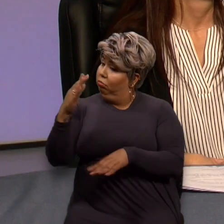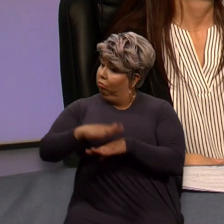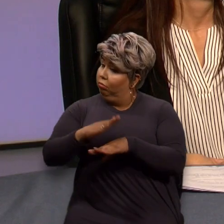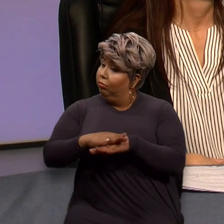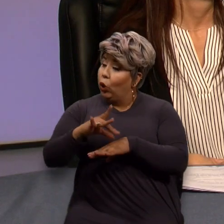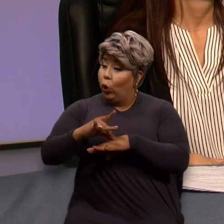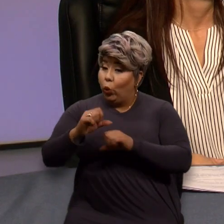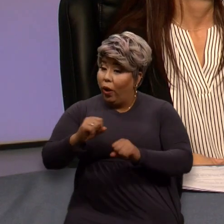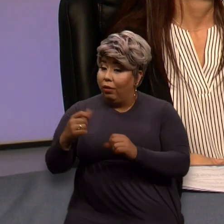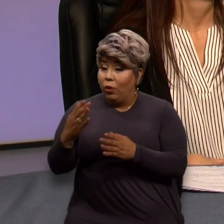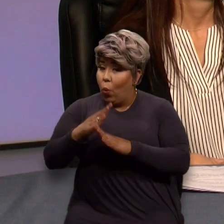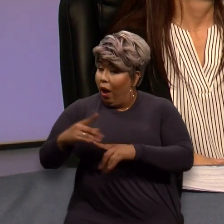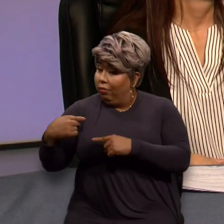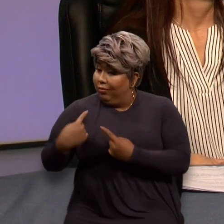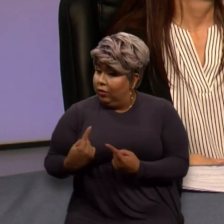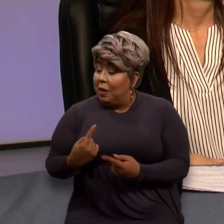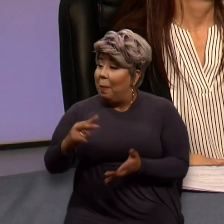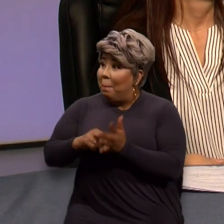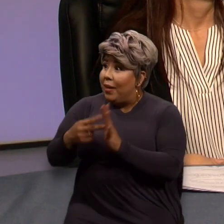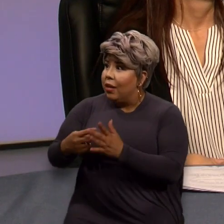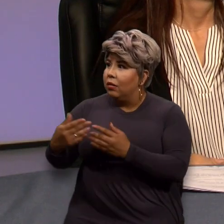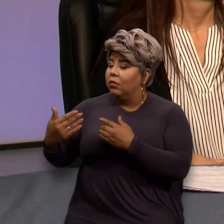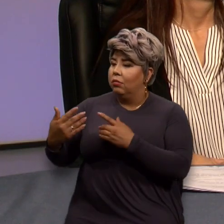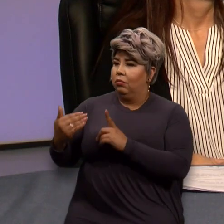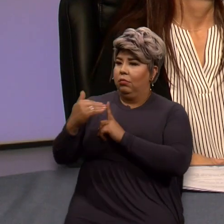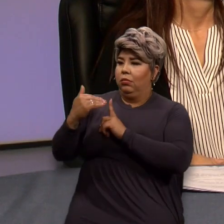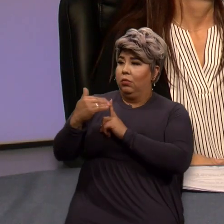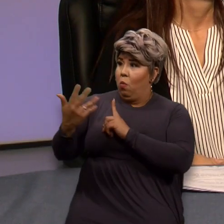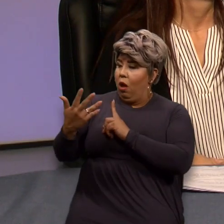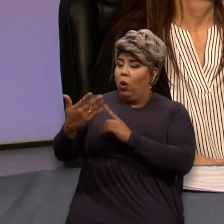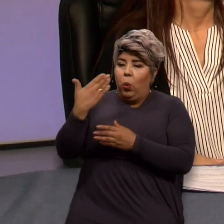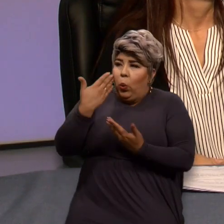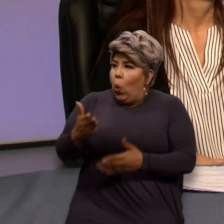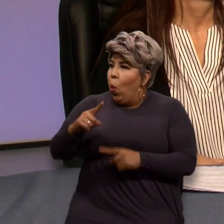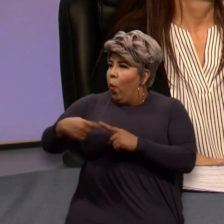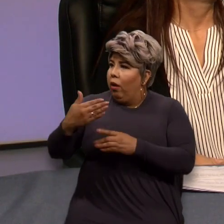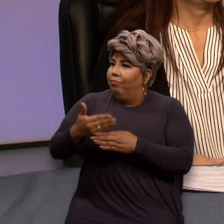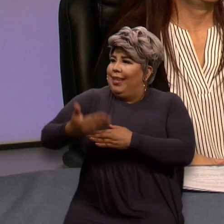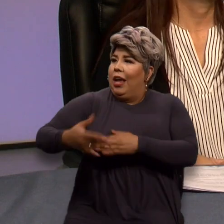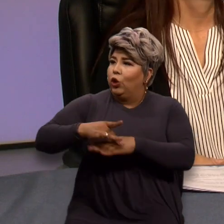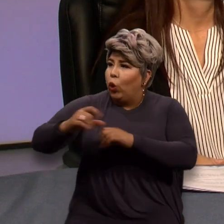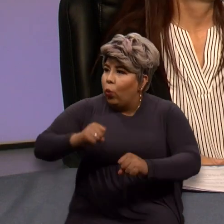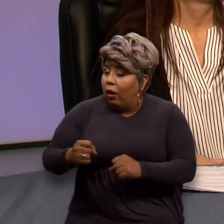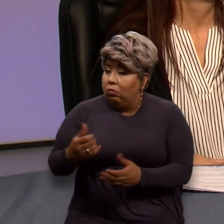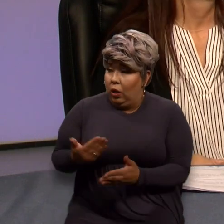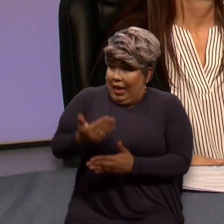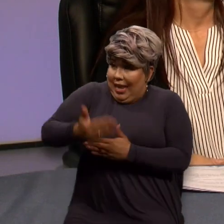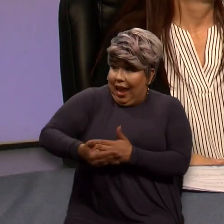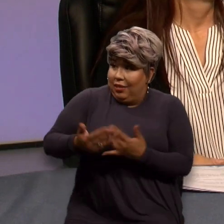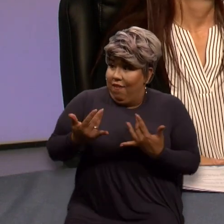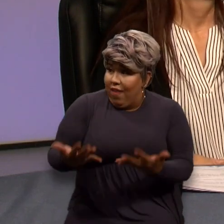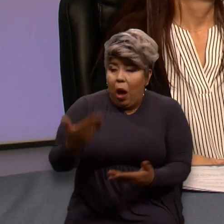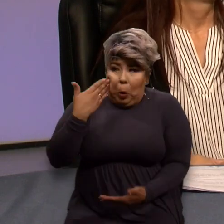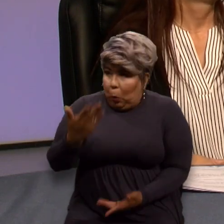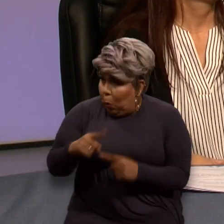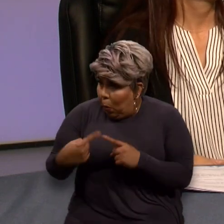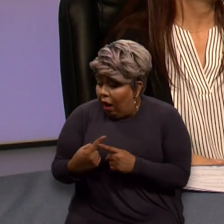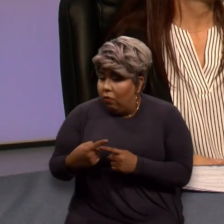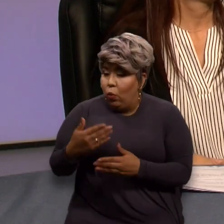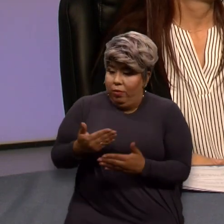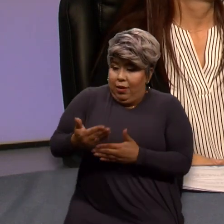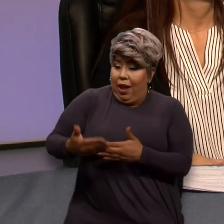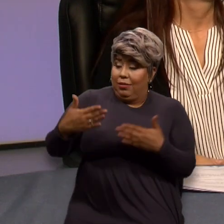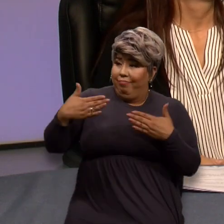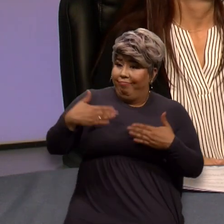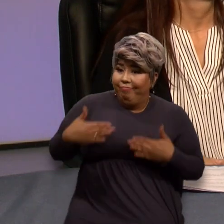And now it's kind of a reminder of we don't know when the next earthquake is going to happen. We don't know when the next fire is going to happen. We don't know when the next medical emergency is going to happen.